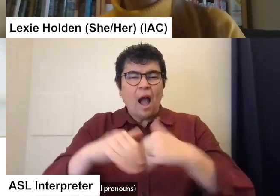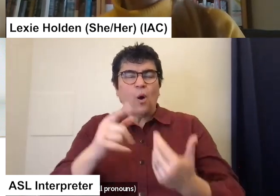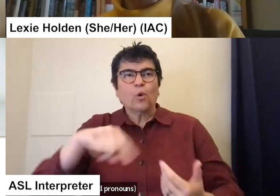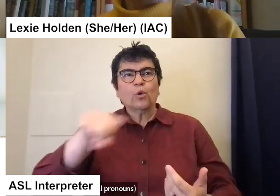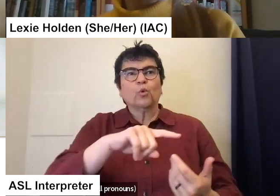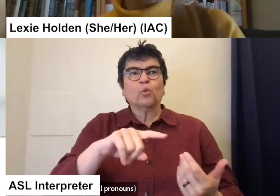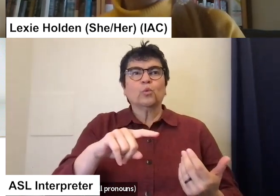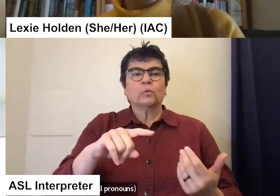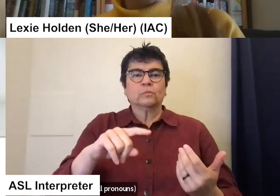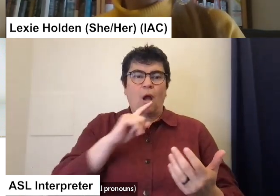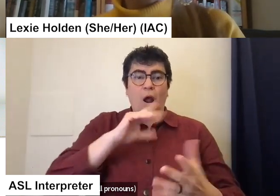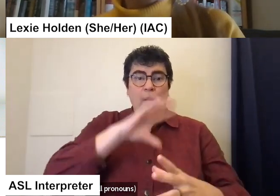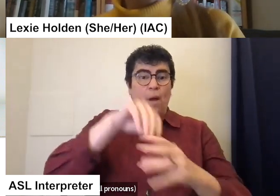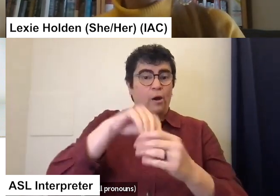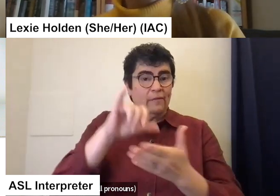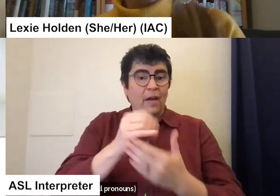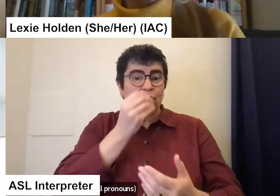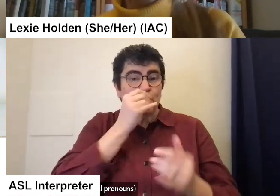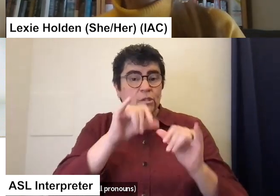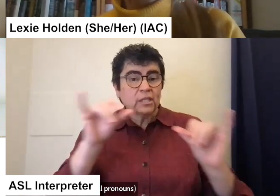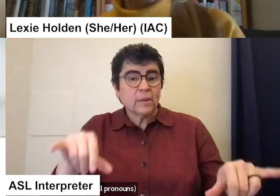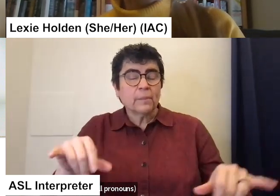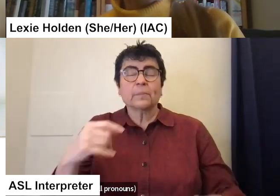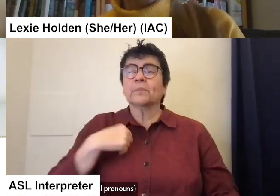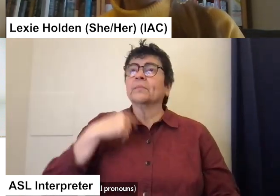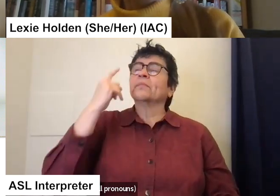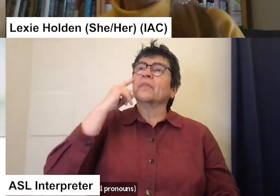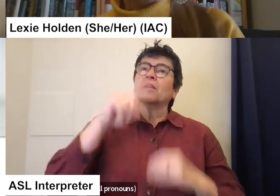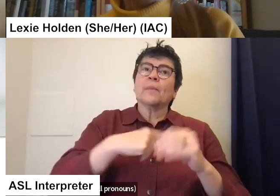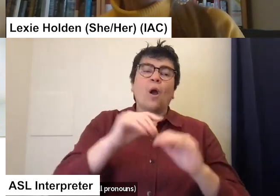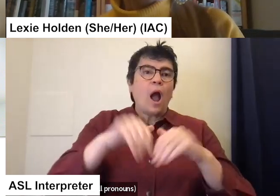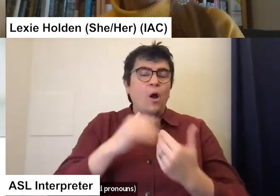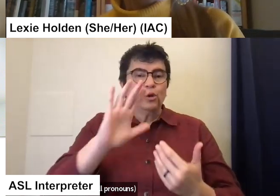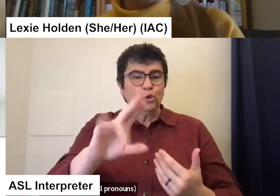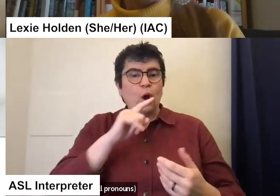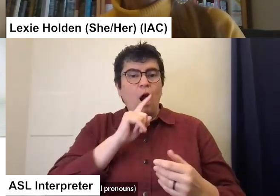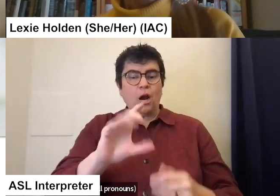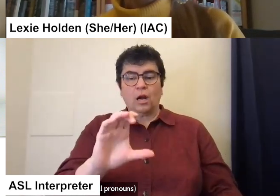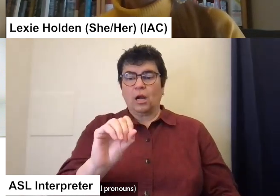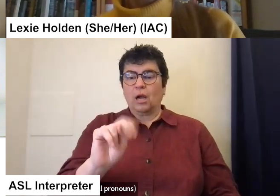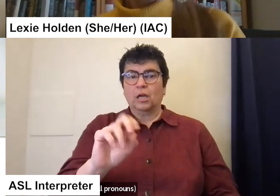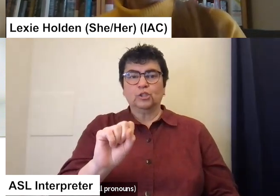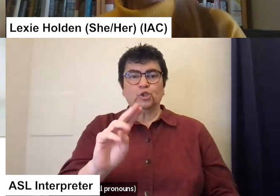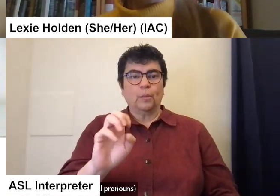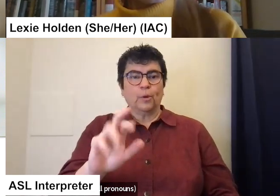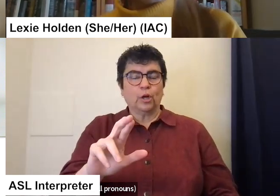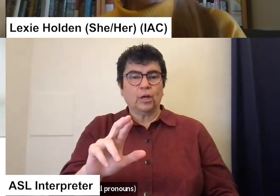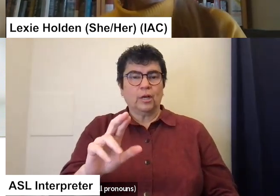you are part of the food system. So you want to think about how you're a consumer. I think